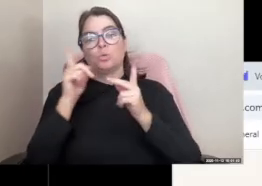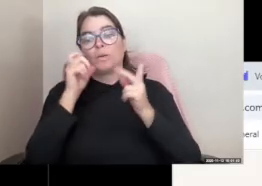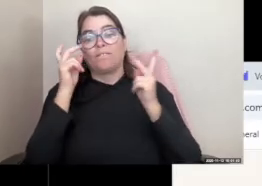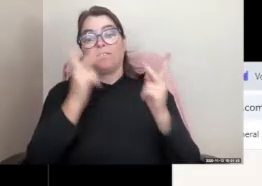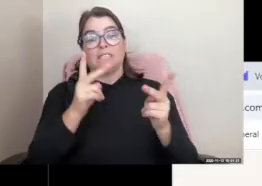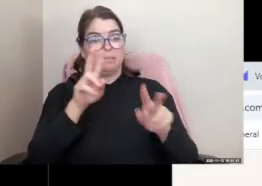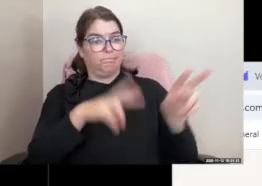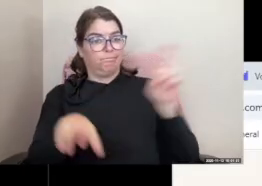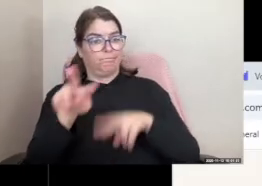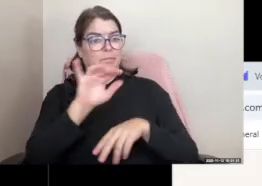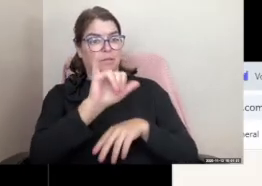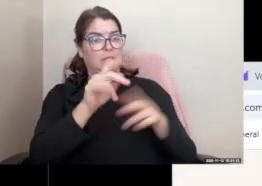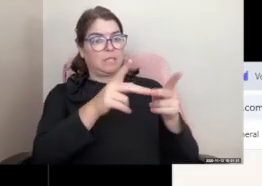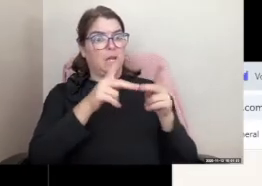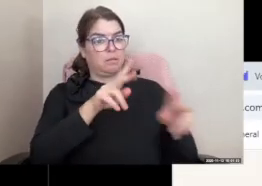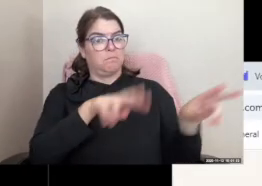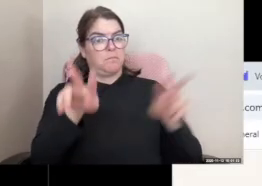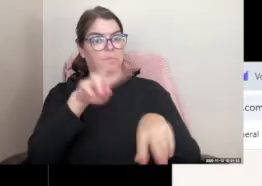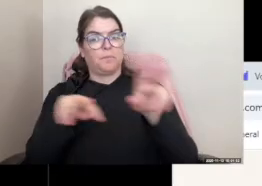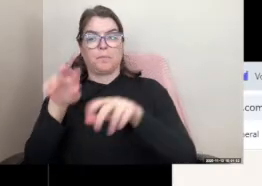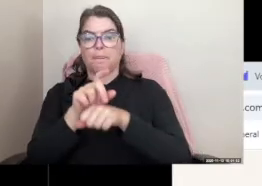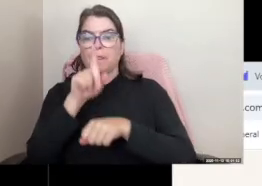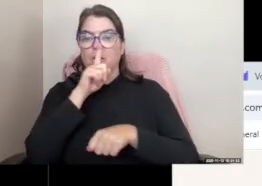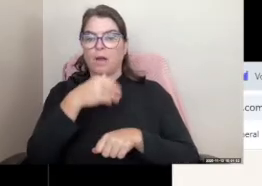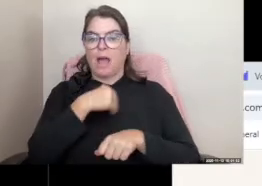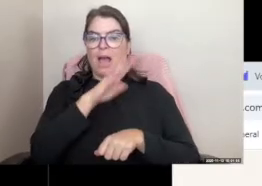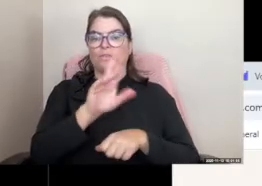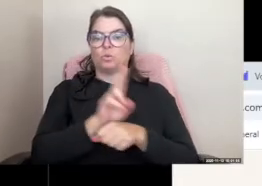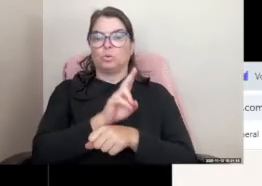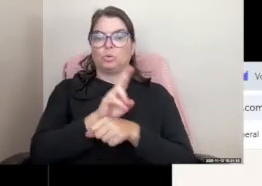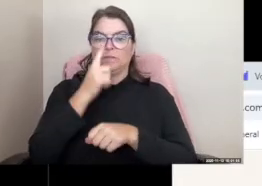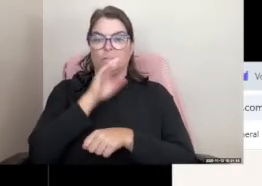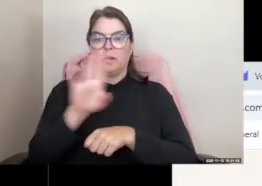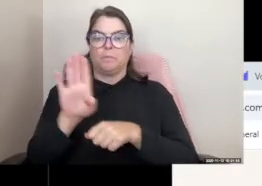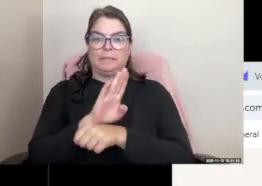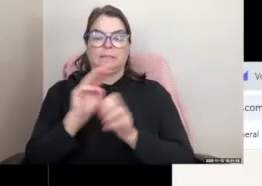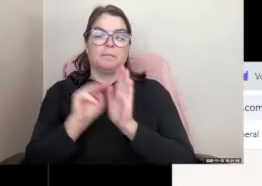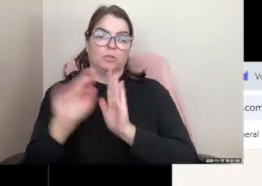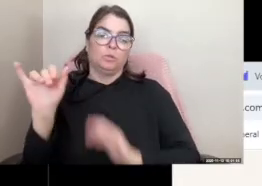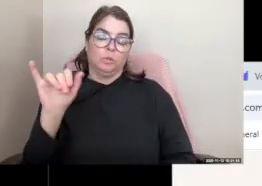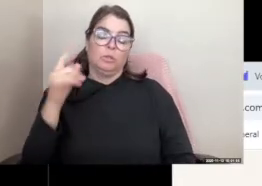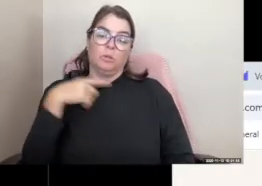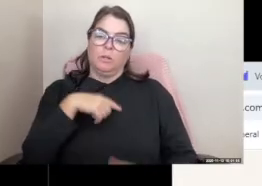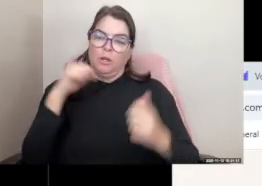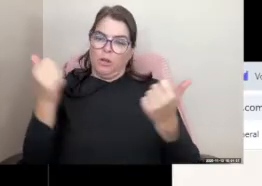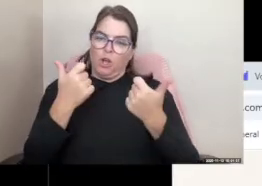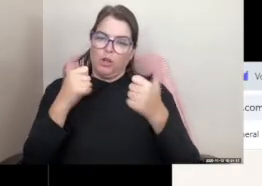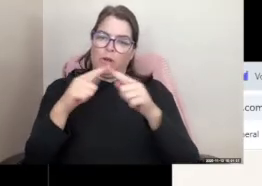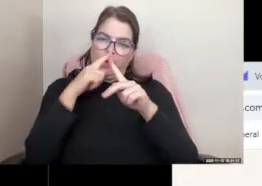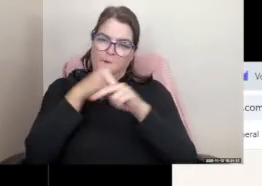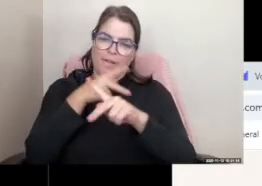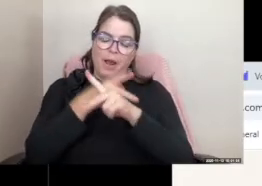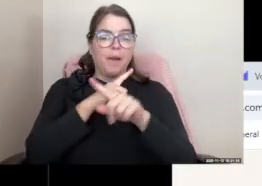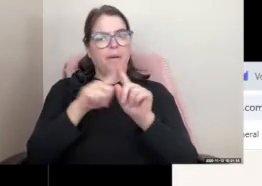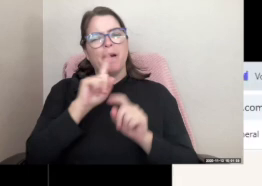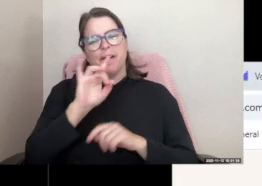fleets really need, and if they don't have the affordability, the units in operation, whether it's performability, watt EV, EV reliability, they have